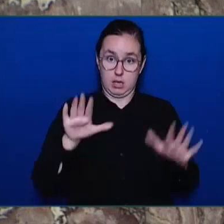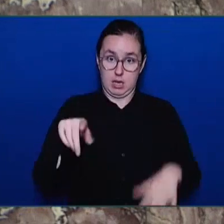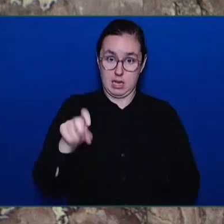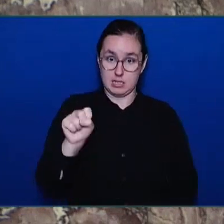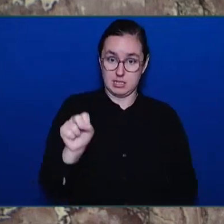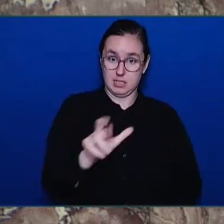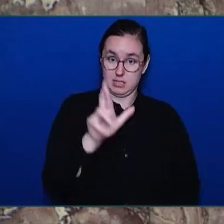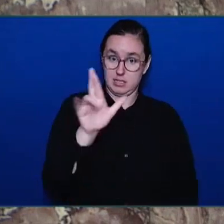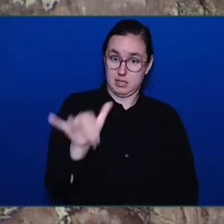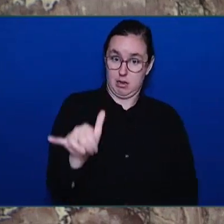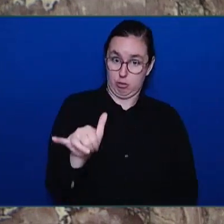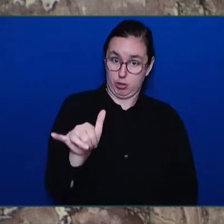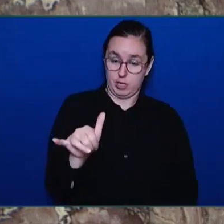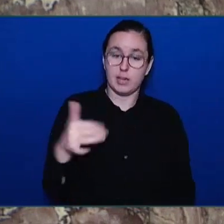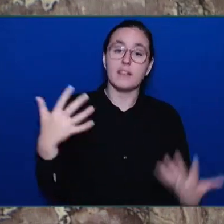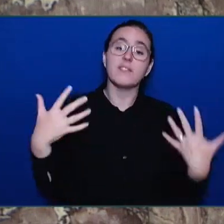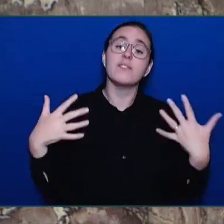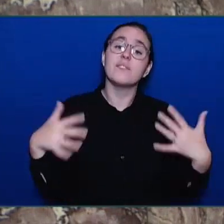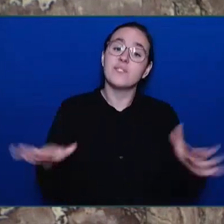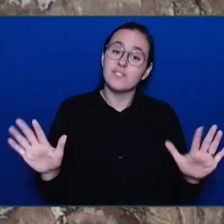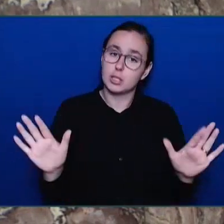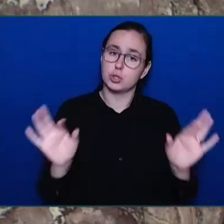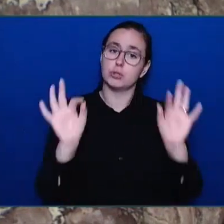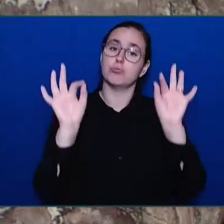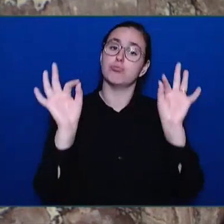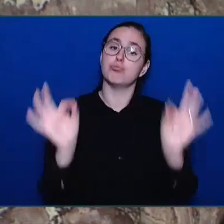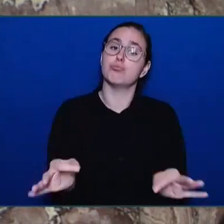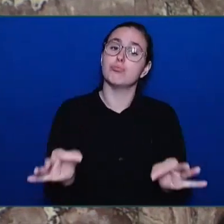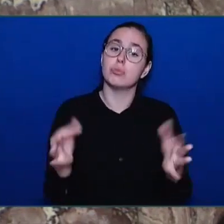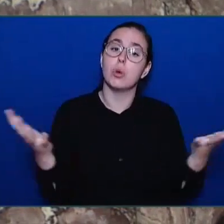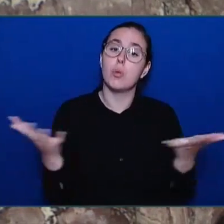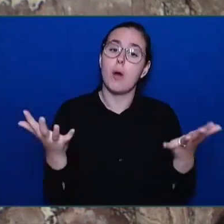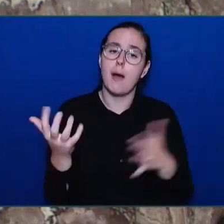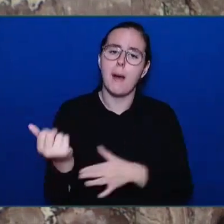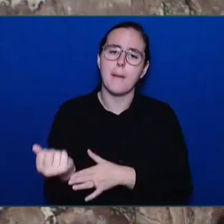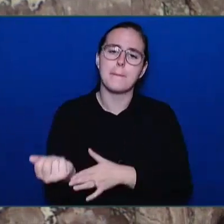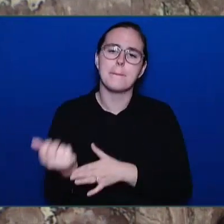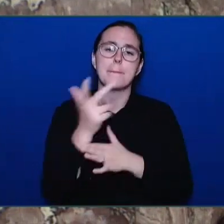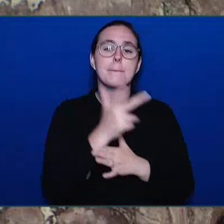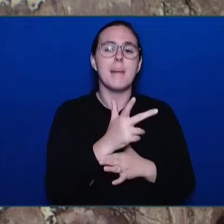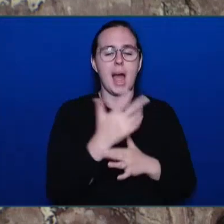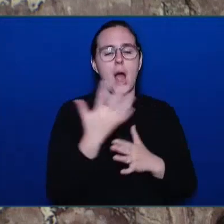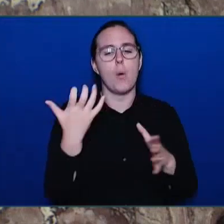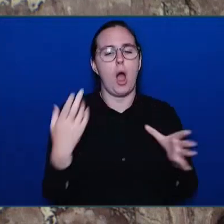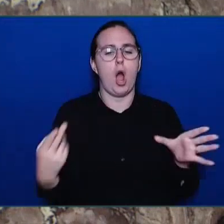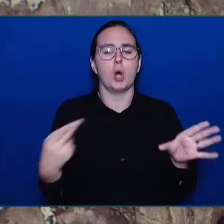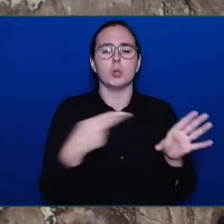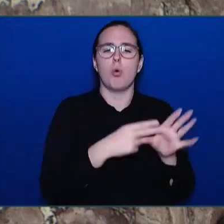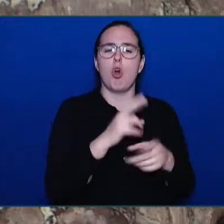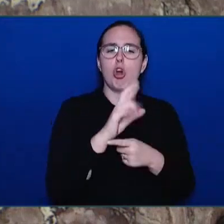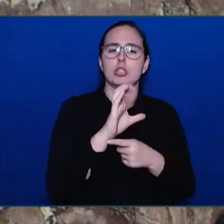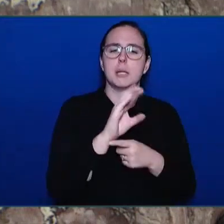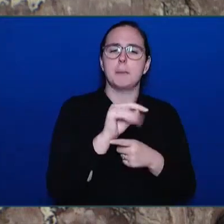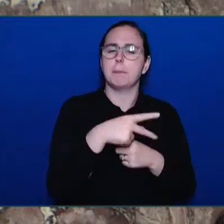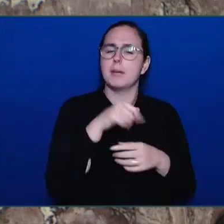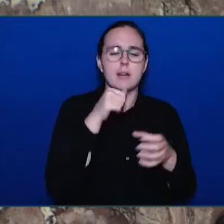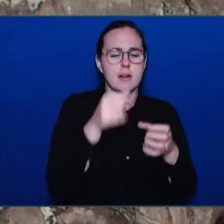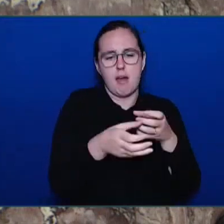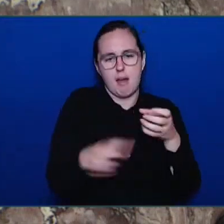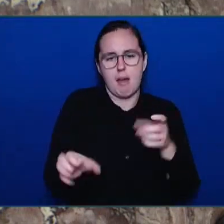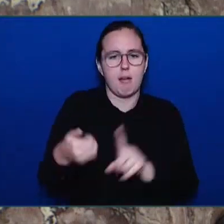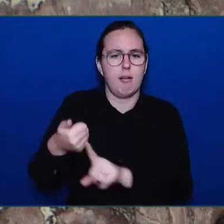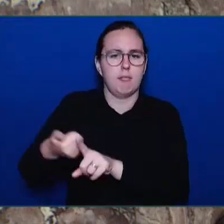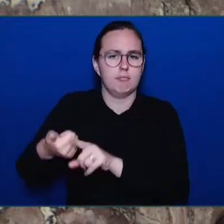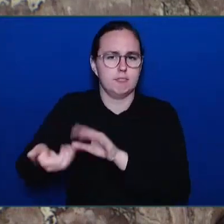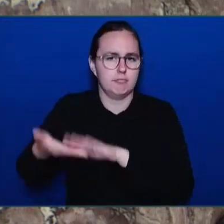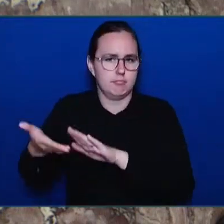the RCMP police force. And as the member will know, the original decision by the previous Surrey Council